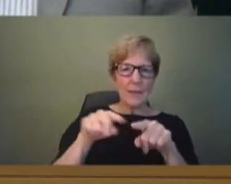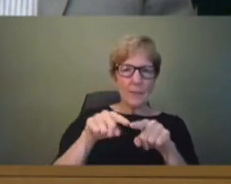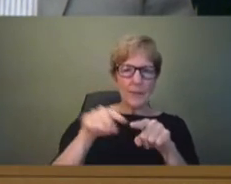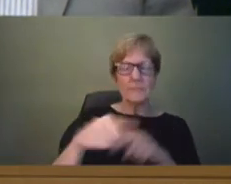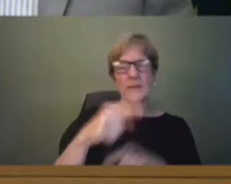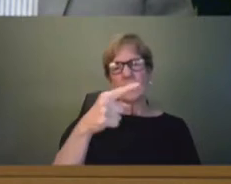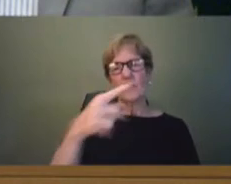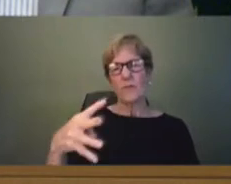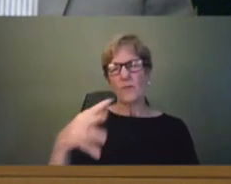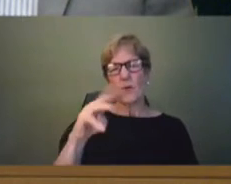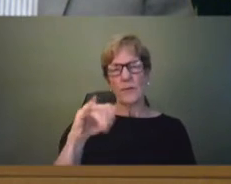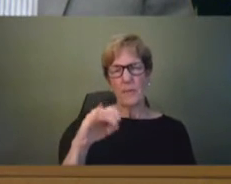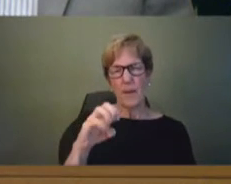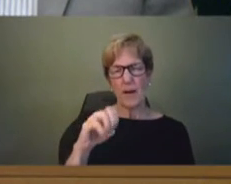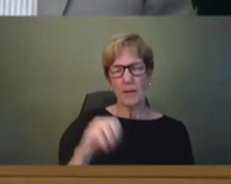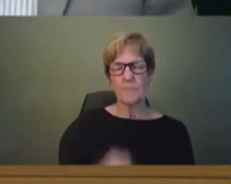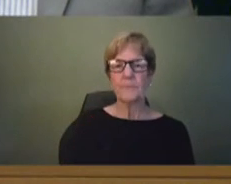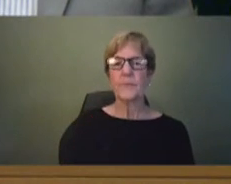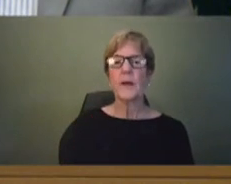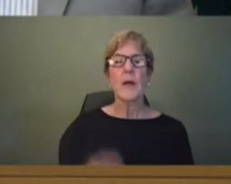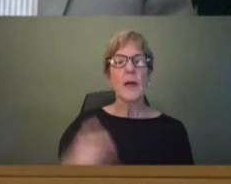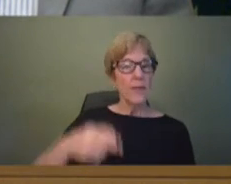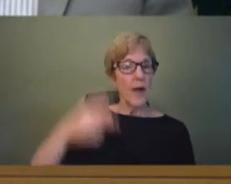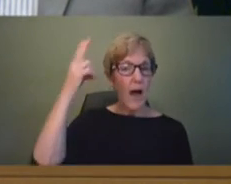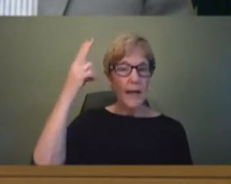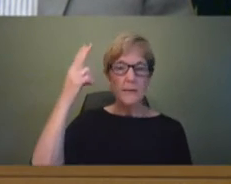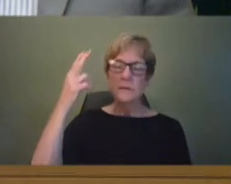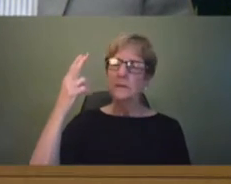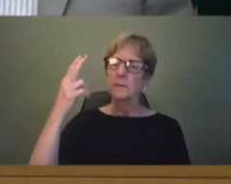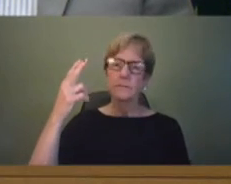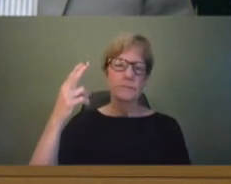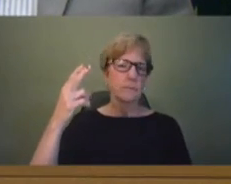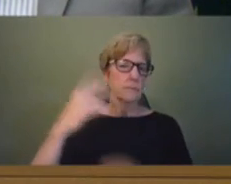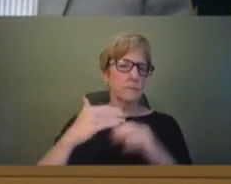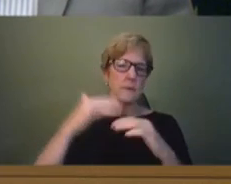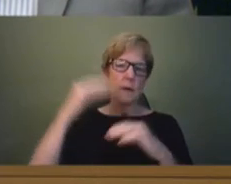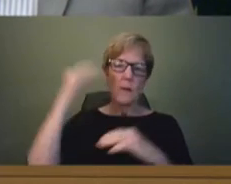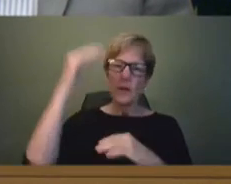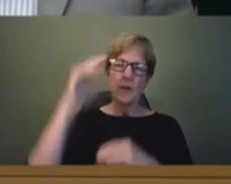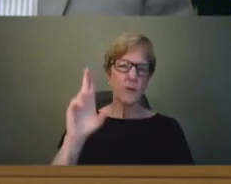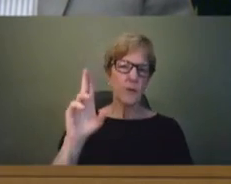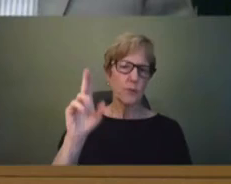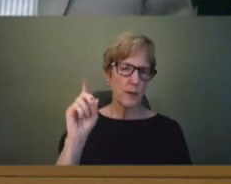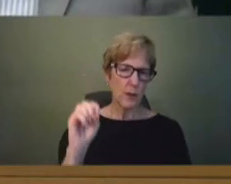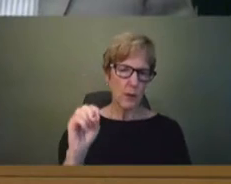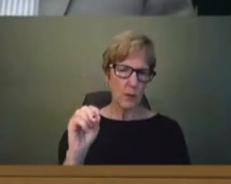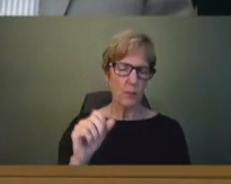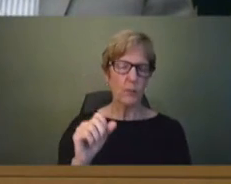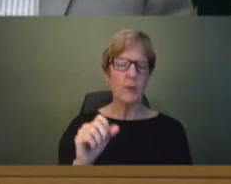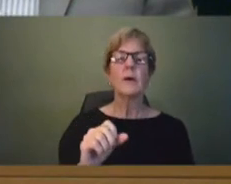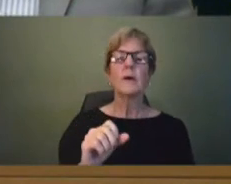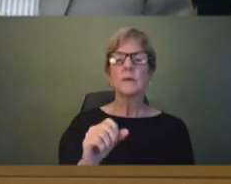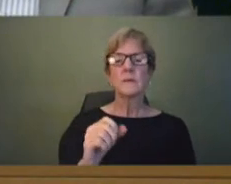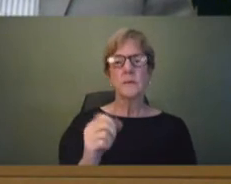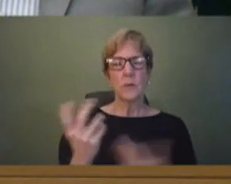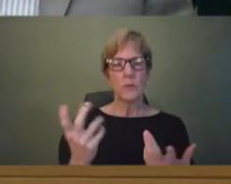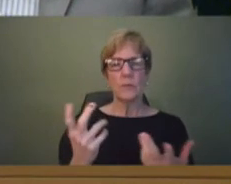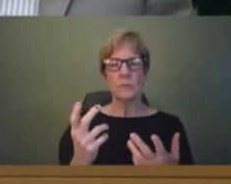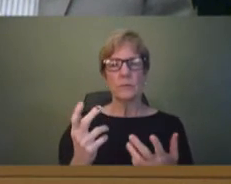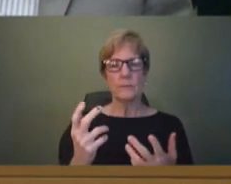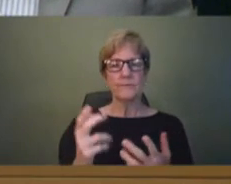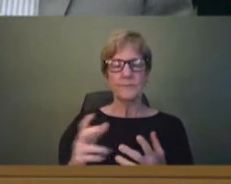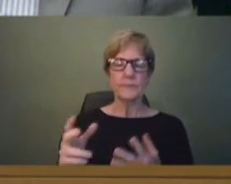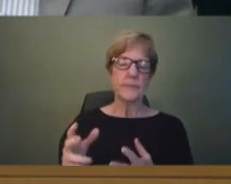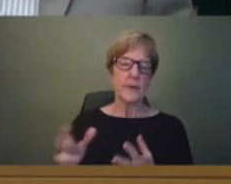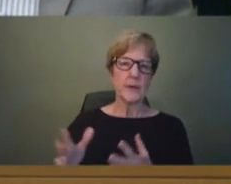away uh the requested height is also well beyond the Udo classification so again talking about being a sort of a planning City going forward